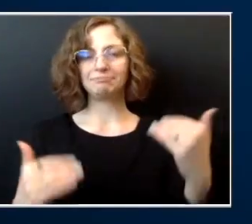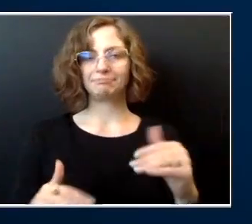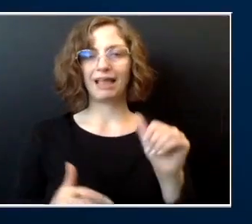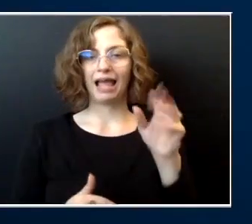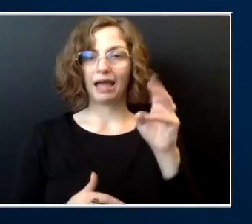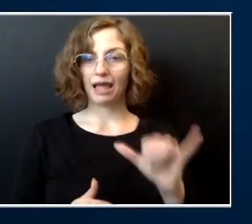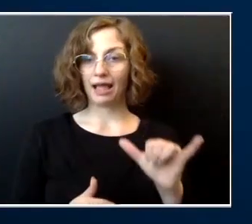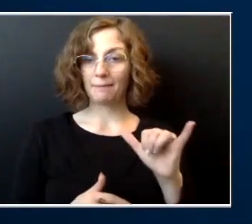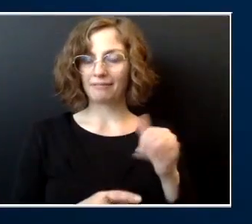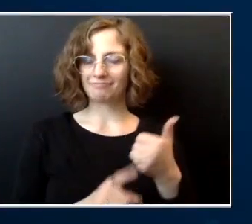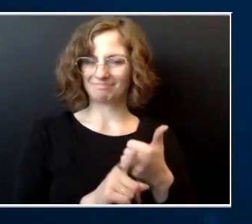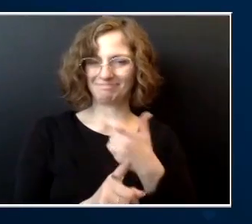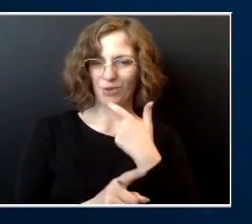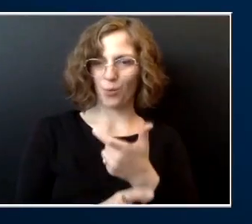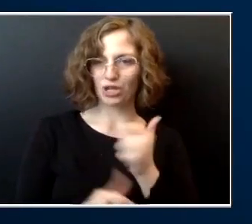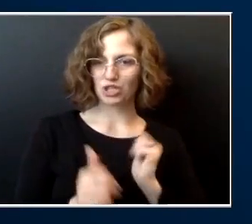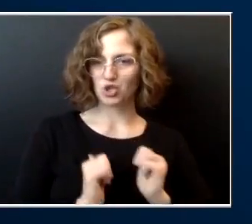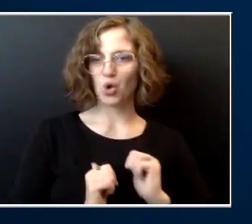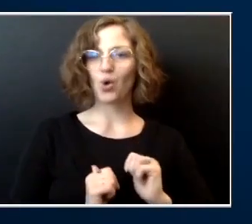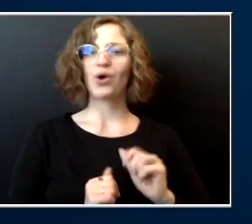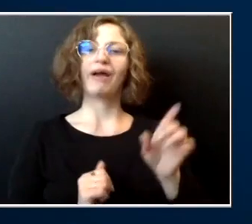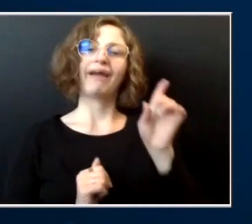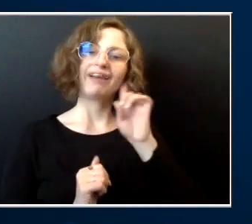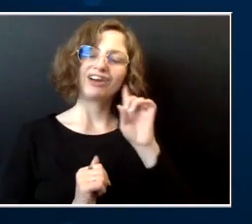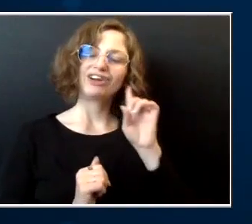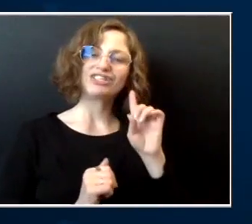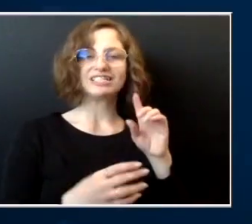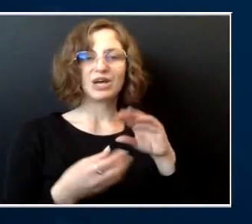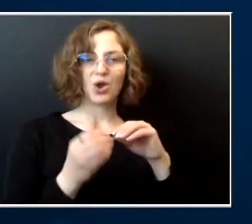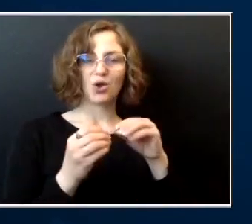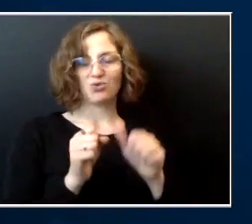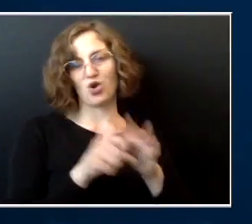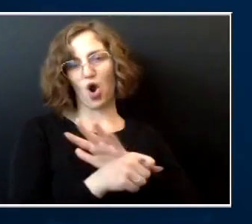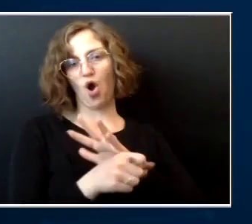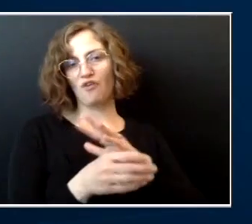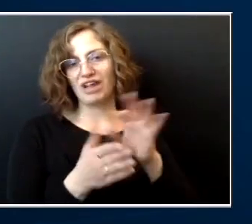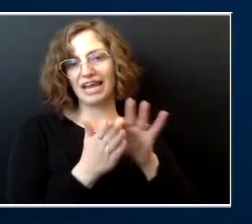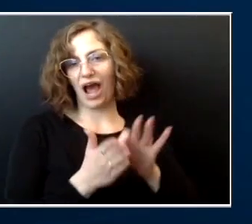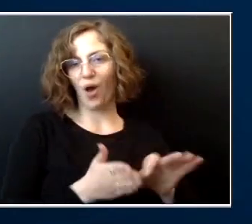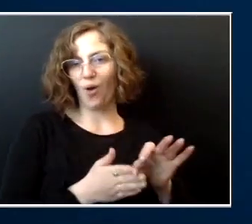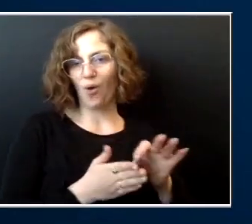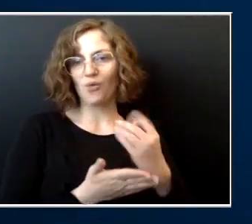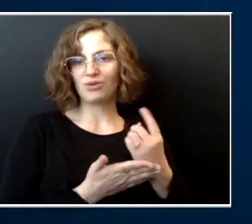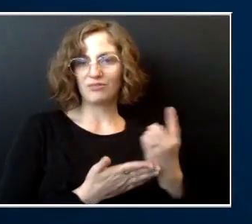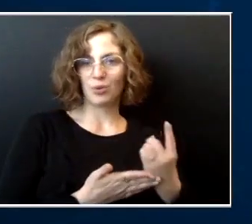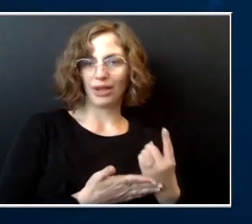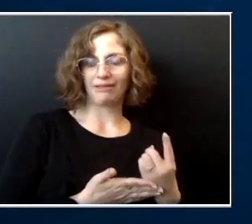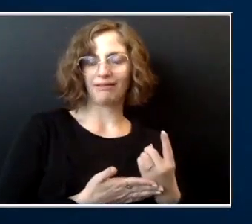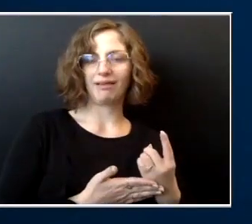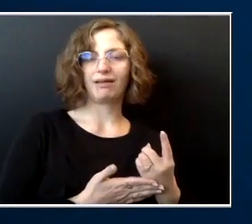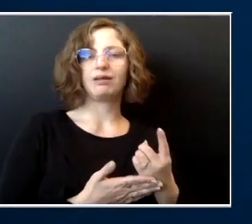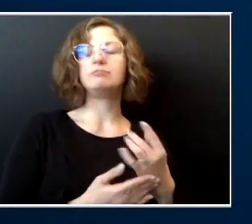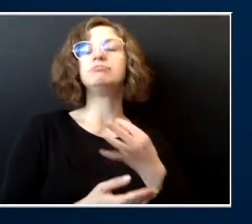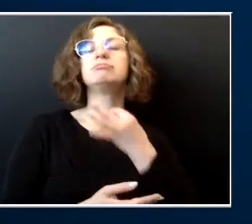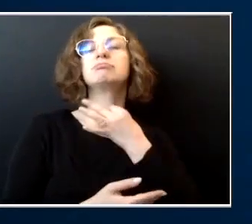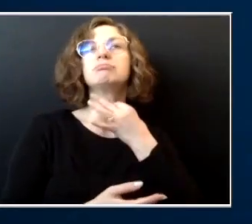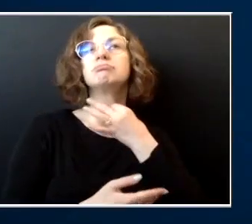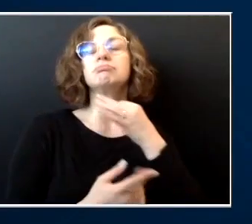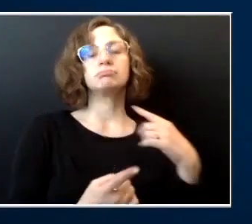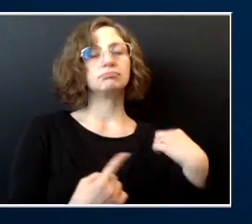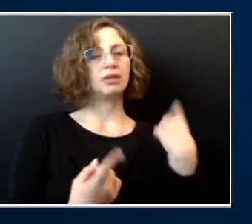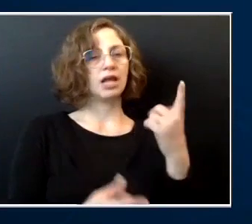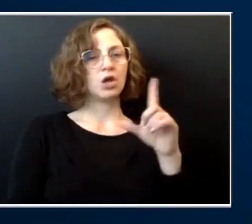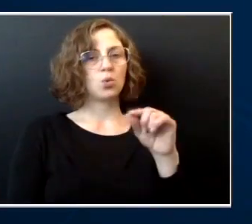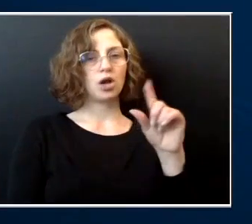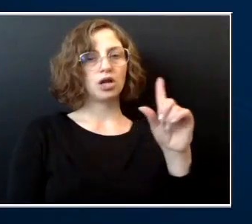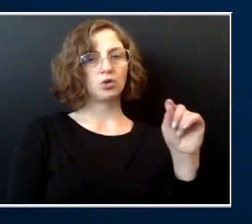she hears Dr. Hawkinson give the count every time, wonders, since 2020, have we ever gone